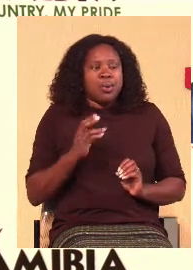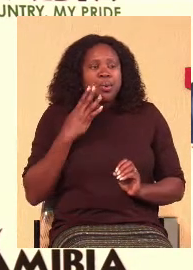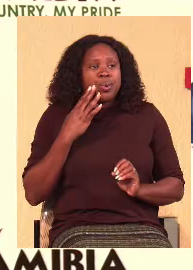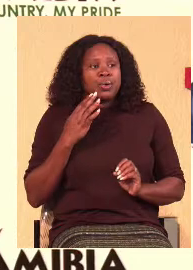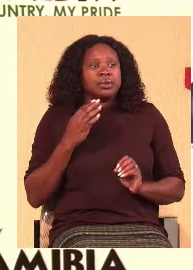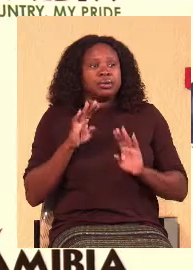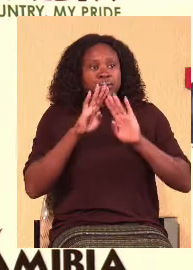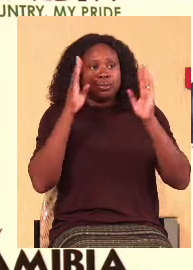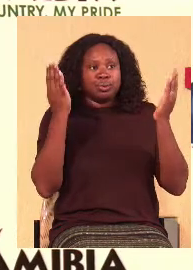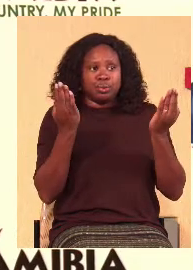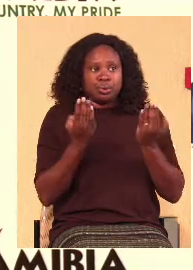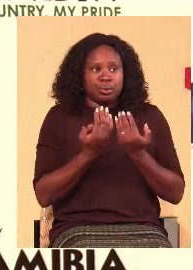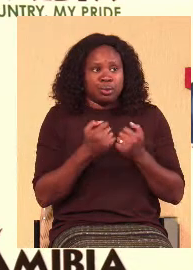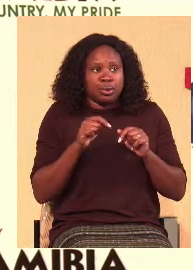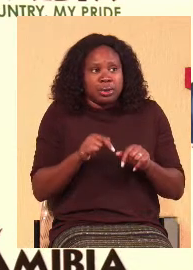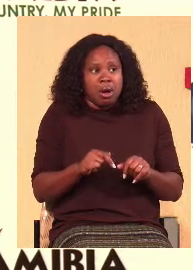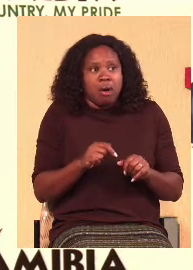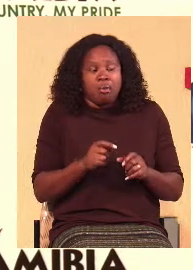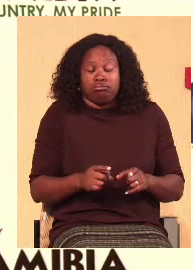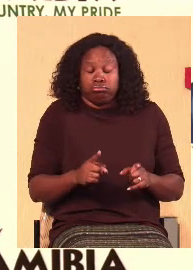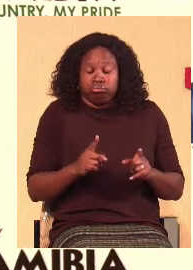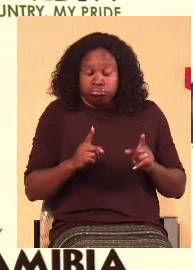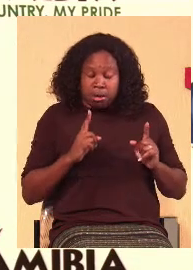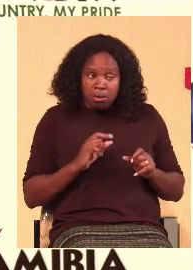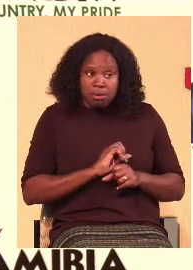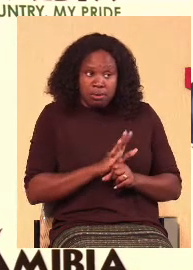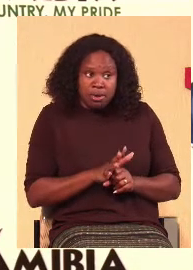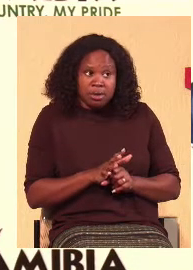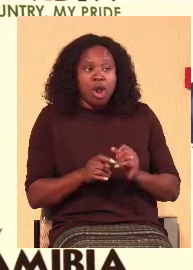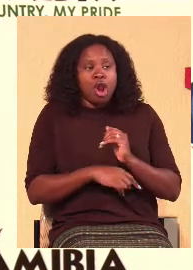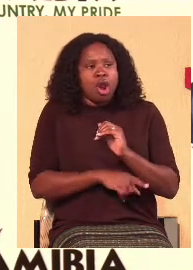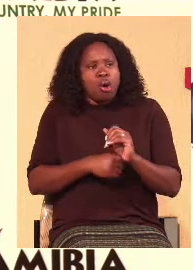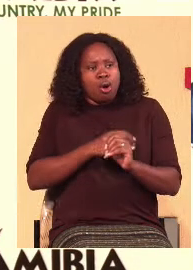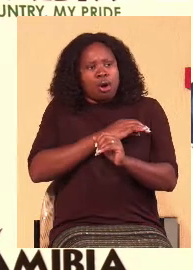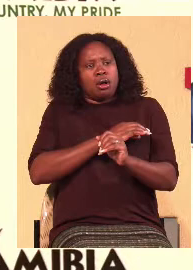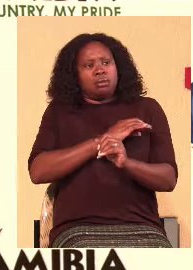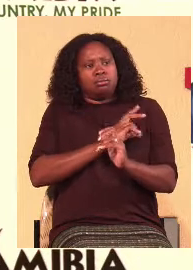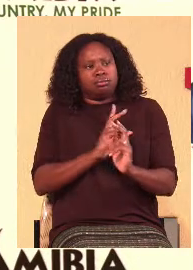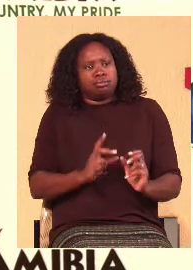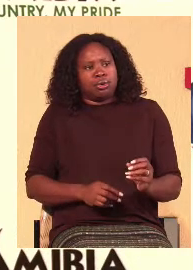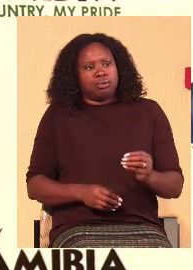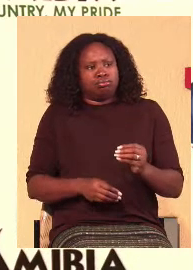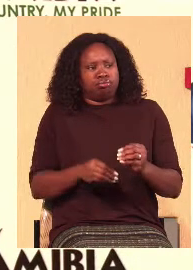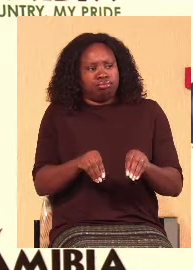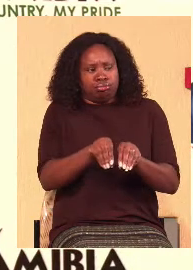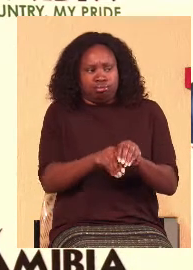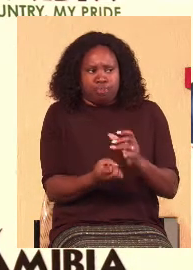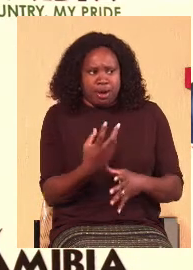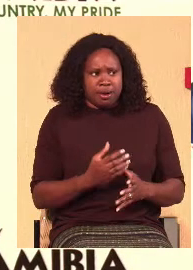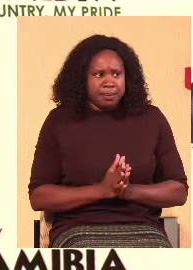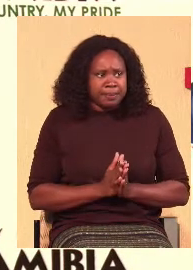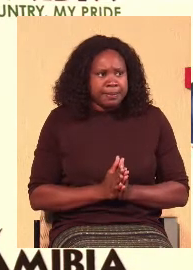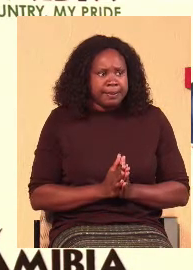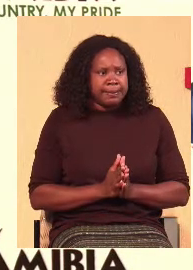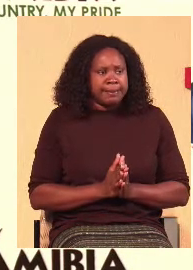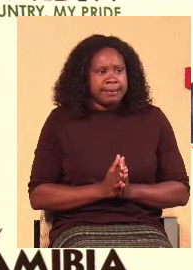experiencing COVID, we then built up local capacity. Initially, we could not test locally, but then we